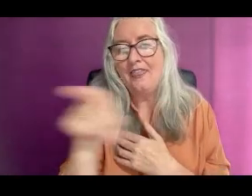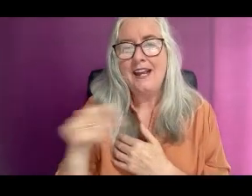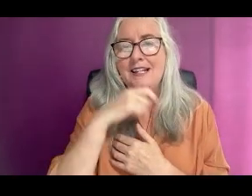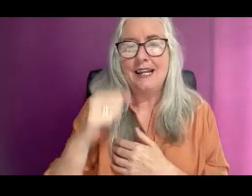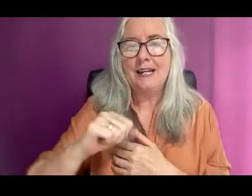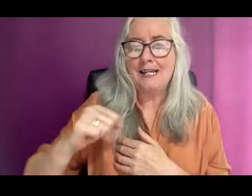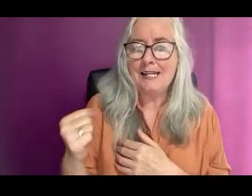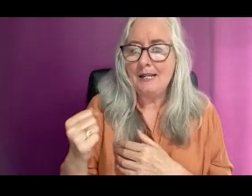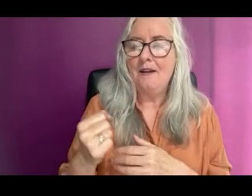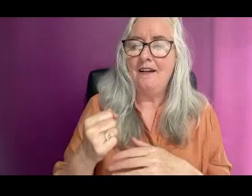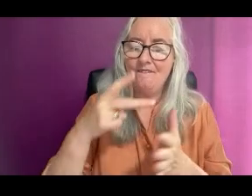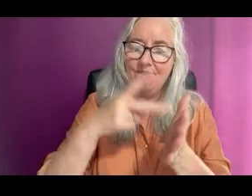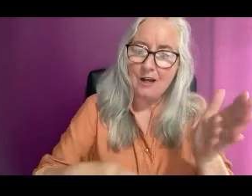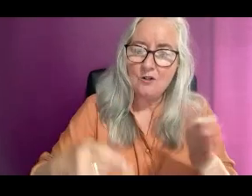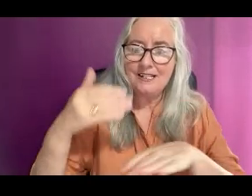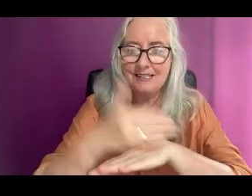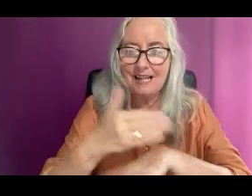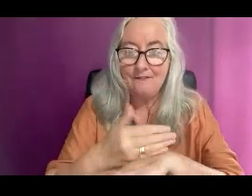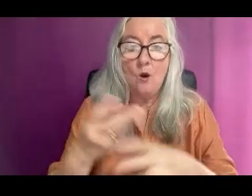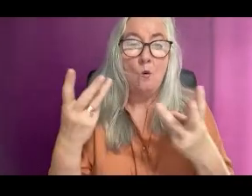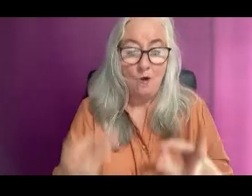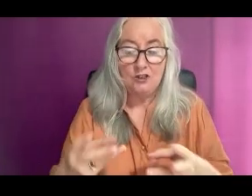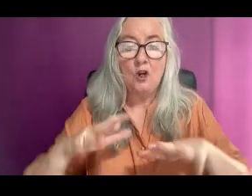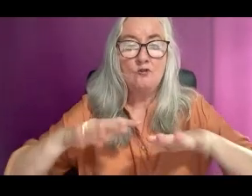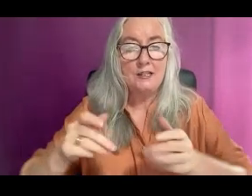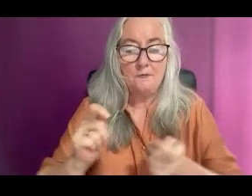valued employee once reasonable accommodations